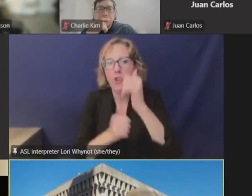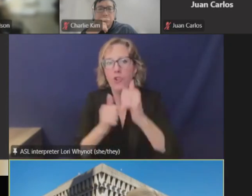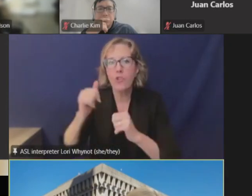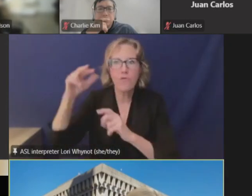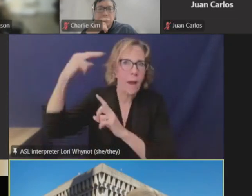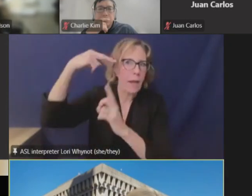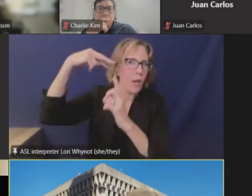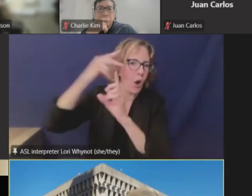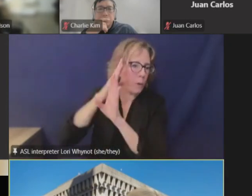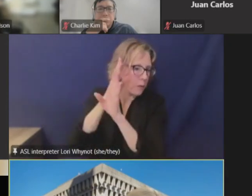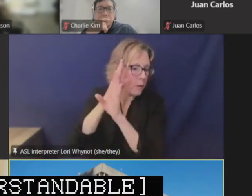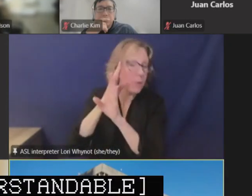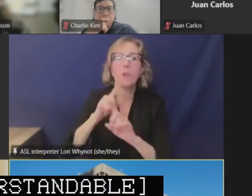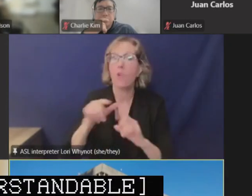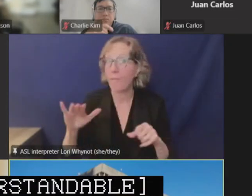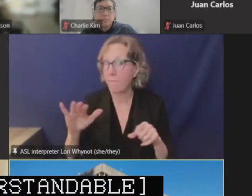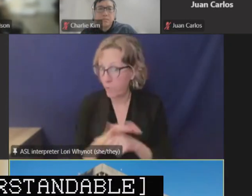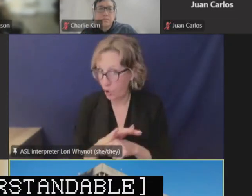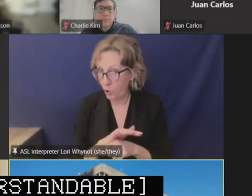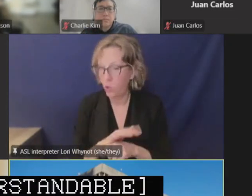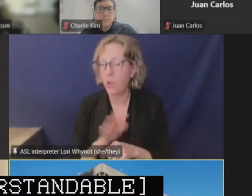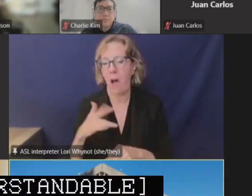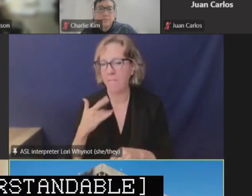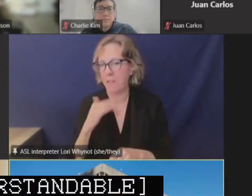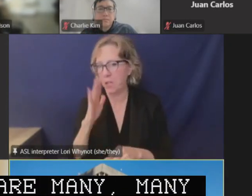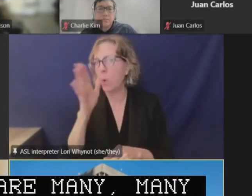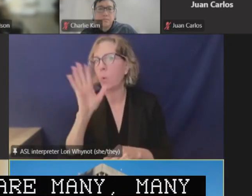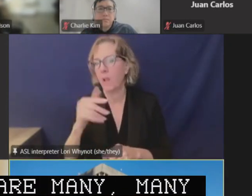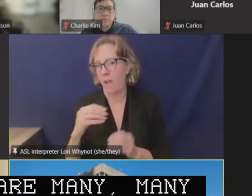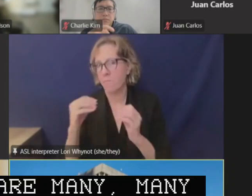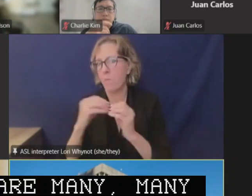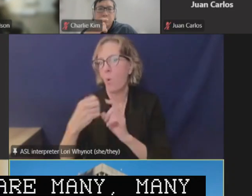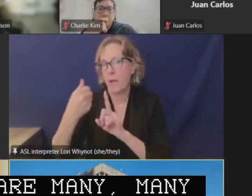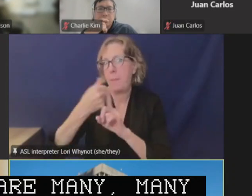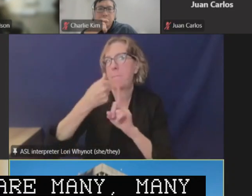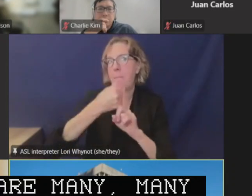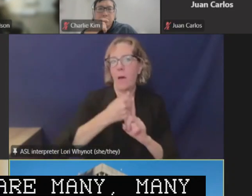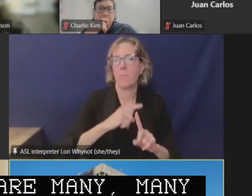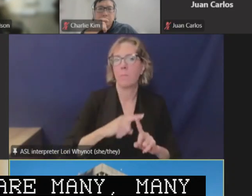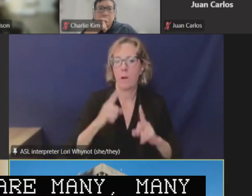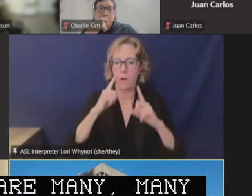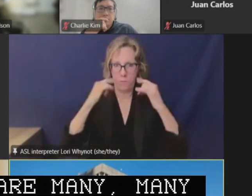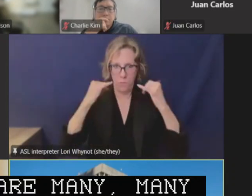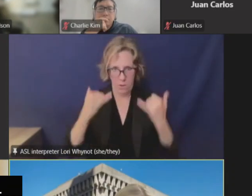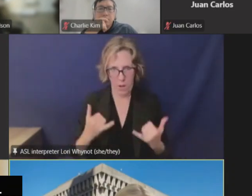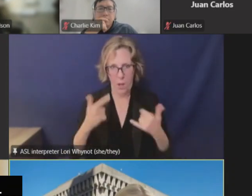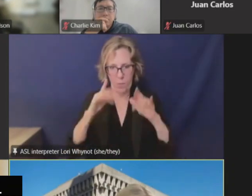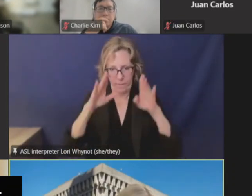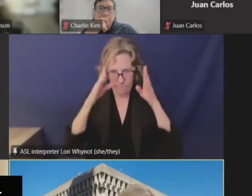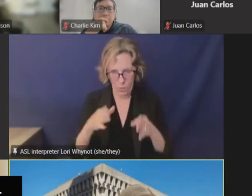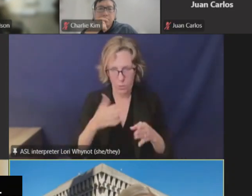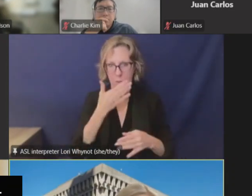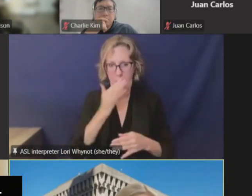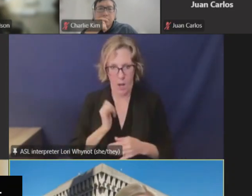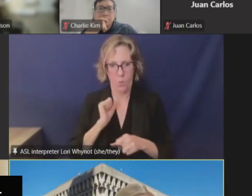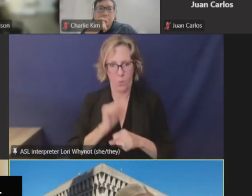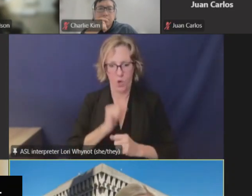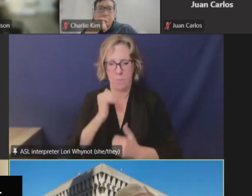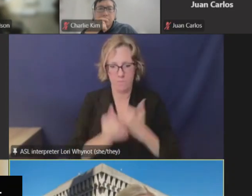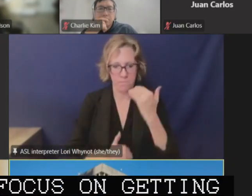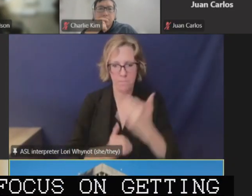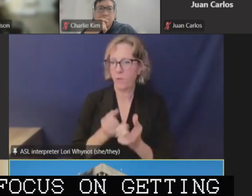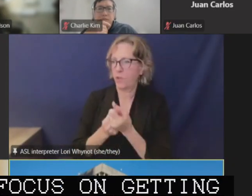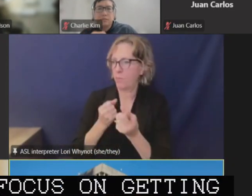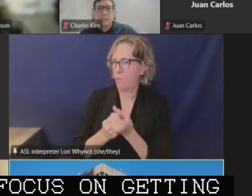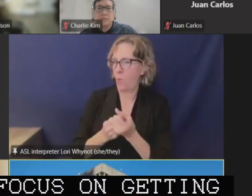come. So our attitude right now is we're going to focus on getting our work done, supporting the residents as best we can, continuing moving